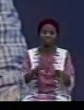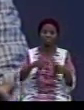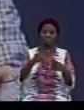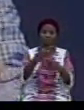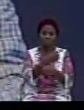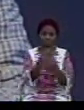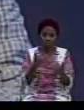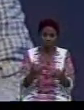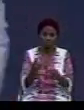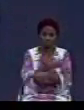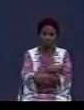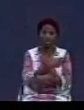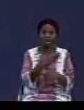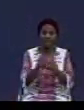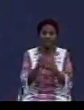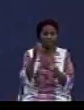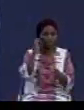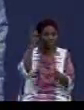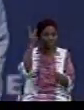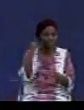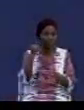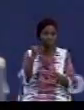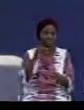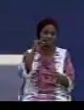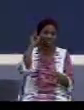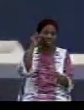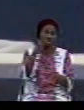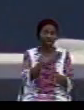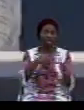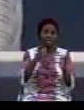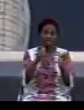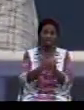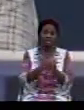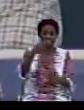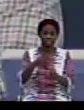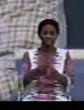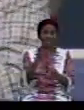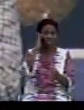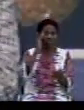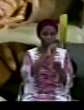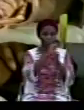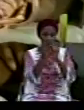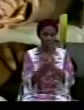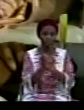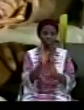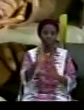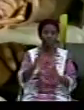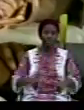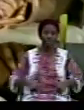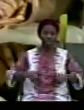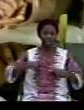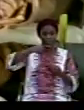was yesterday. And that name will turn your life around.